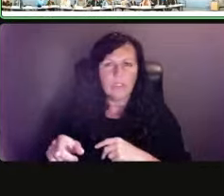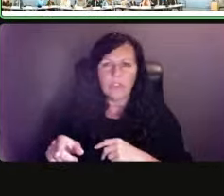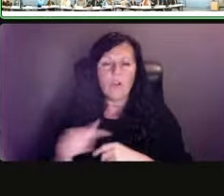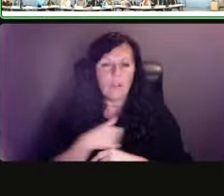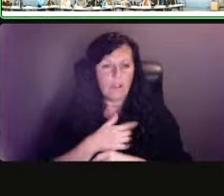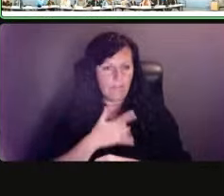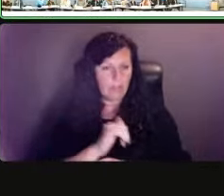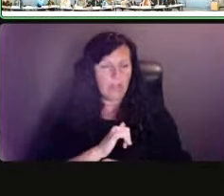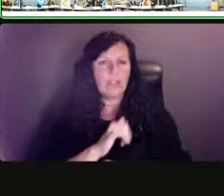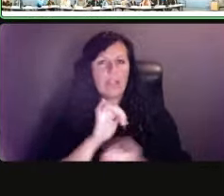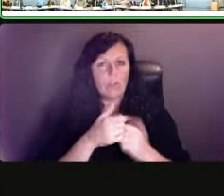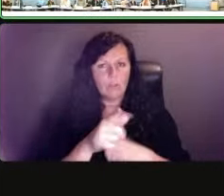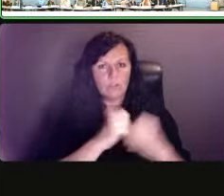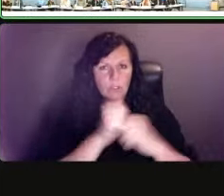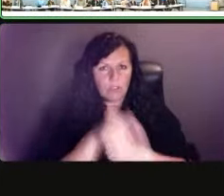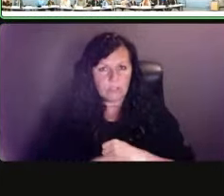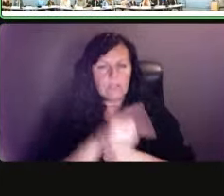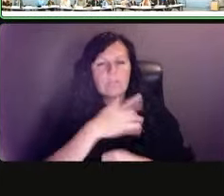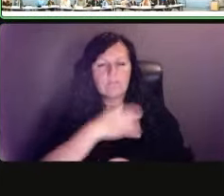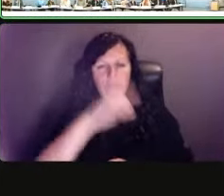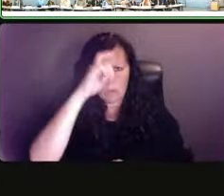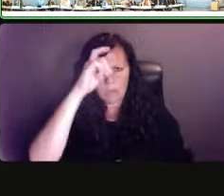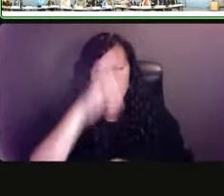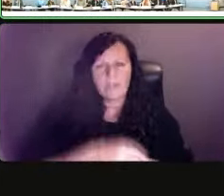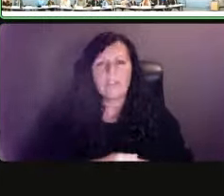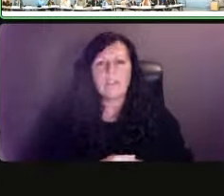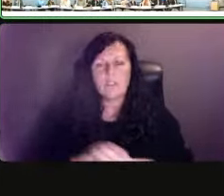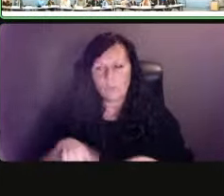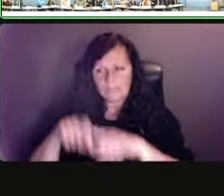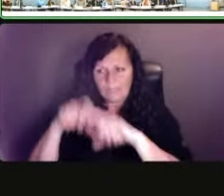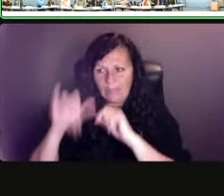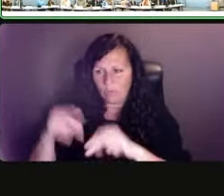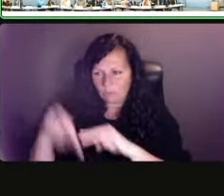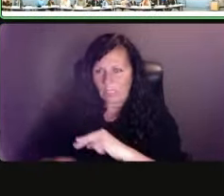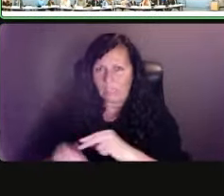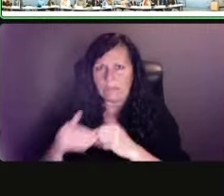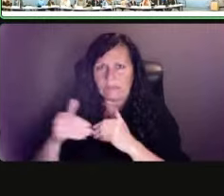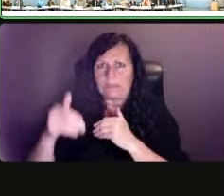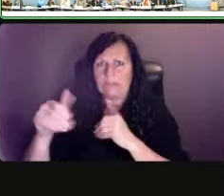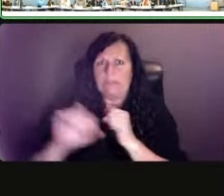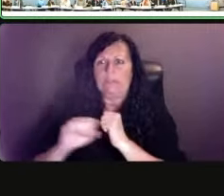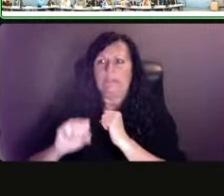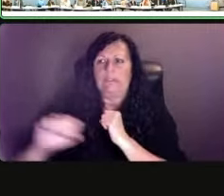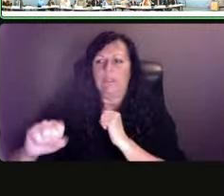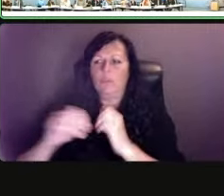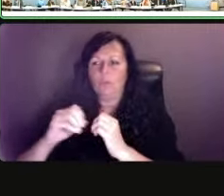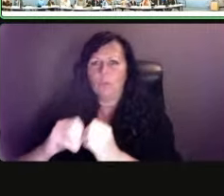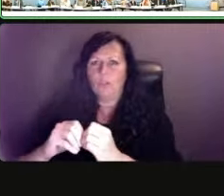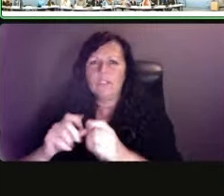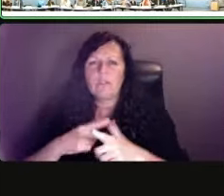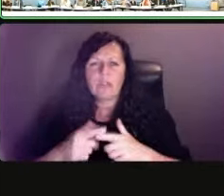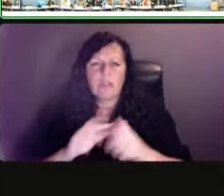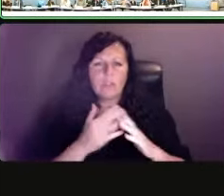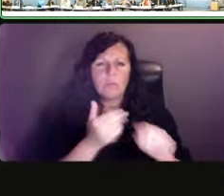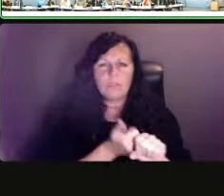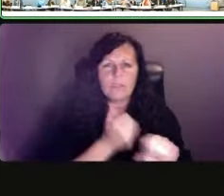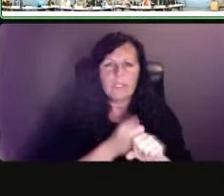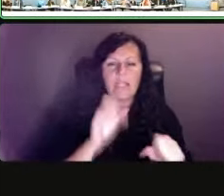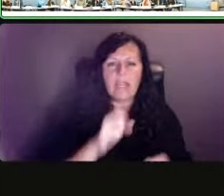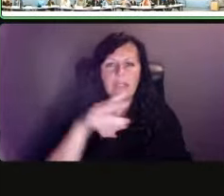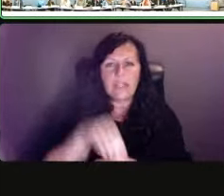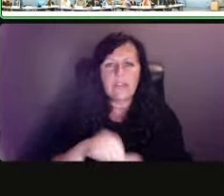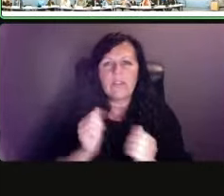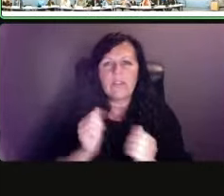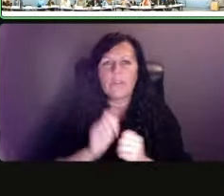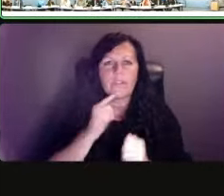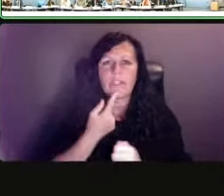the sense of delaying the cuts to police and fire for as long as we can, so that the community can engage in a serious effort to find other